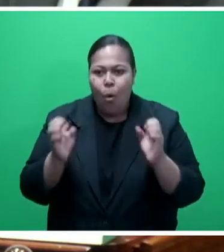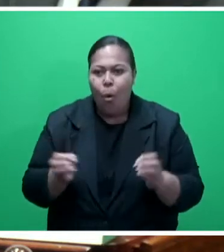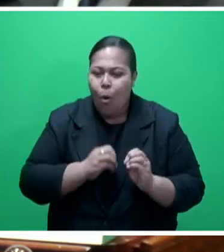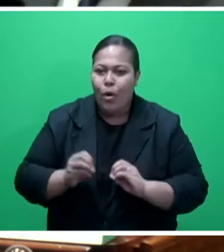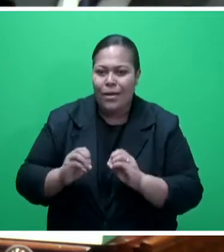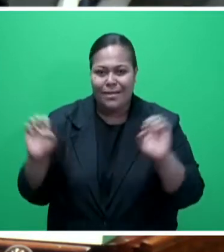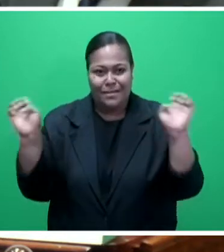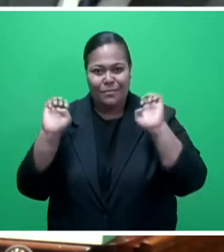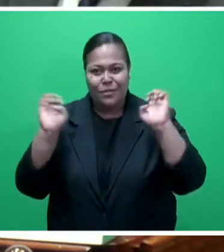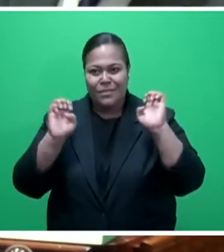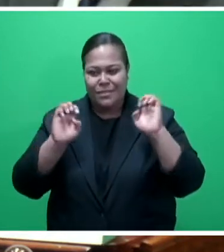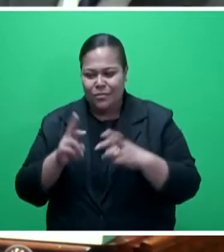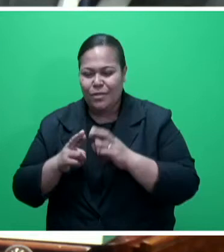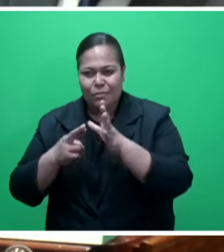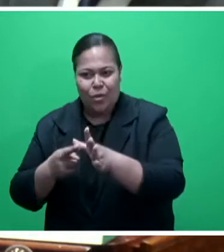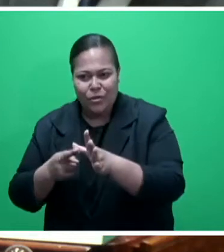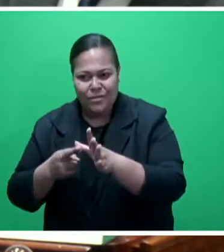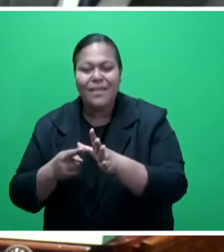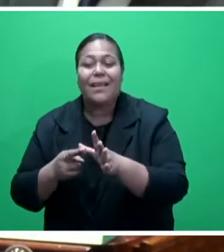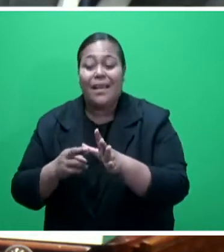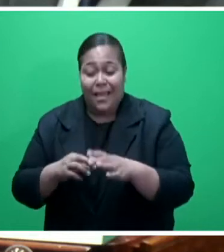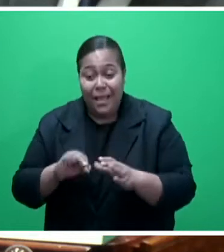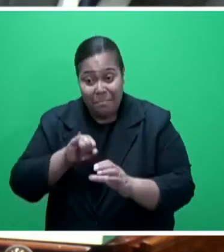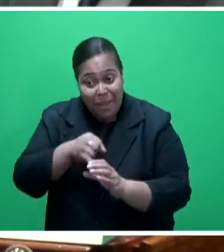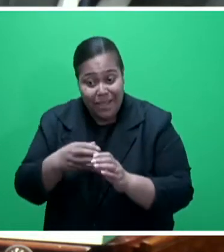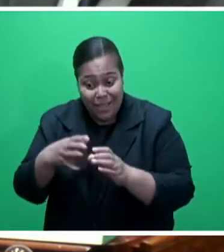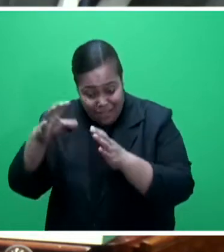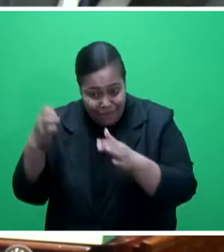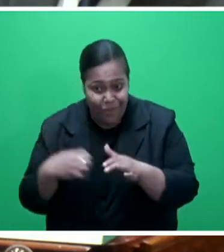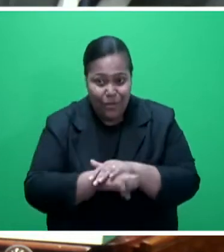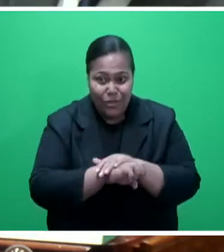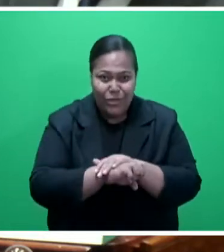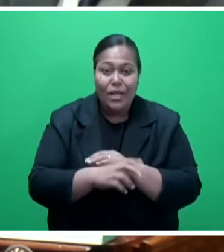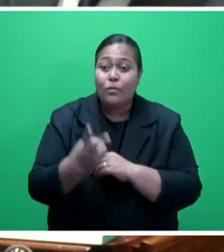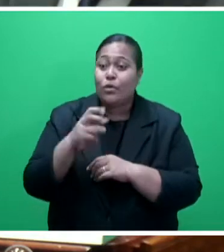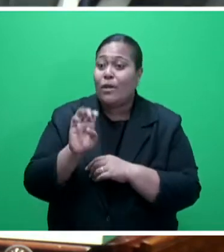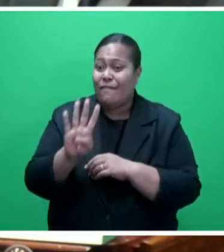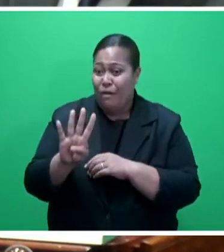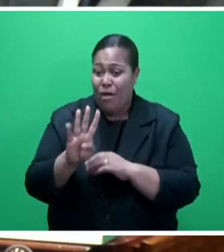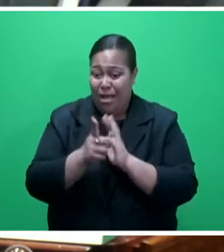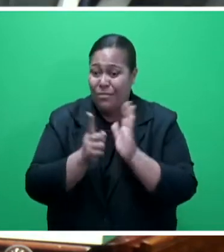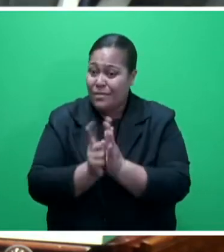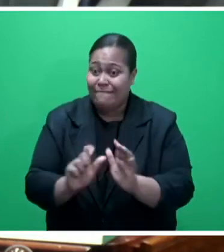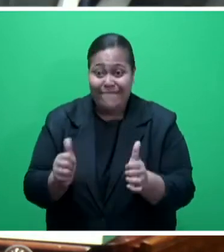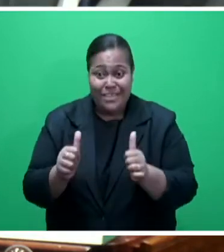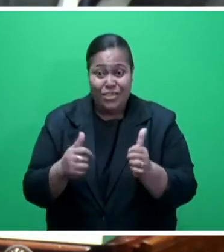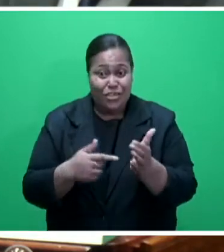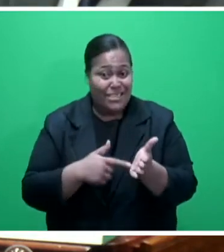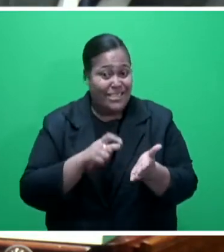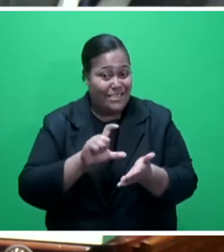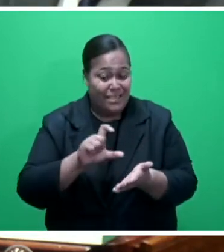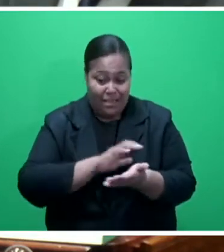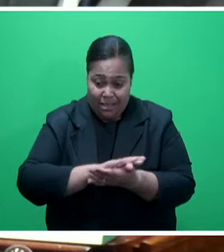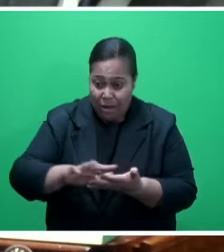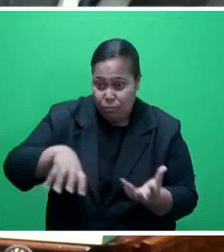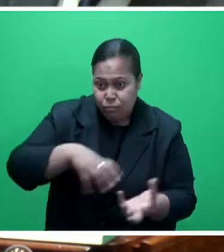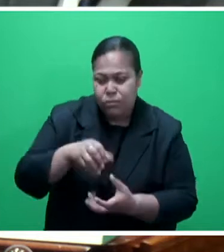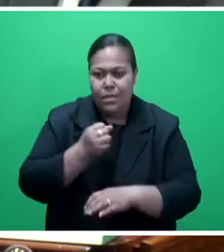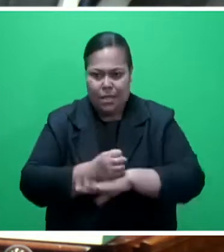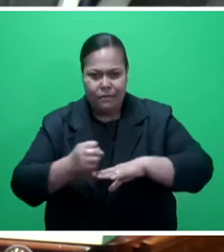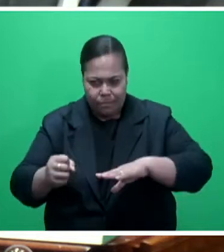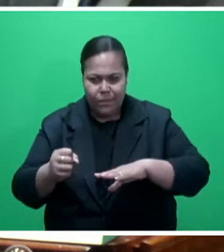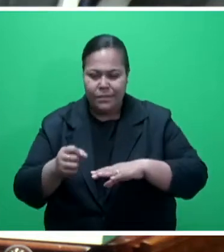including medical evacuation. Within 24 hours of TC Herald's impact, government was able to mobilize an